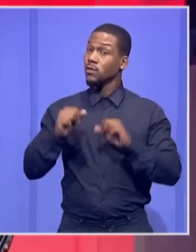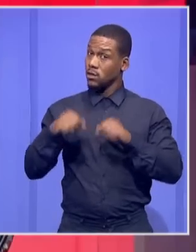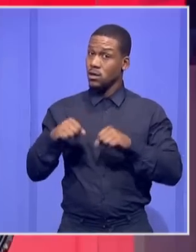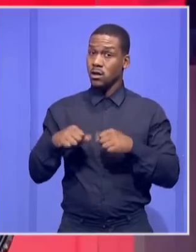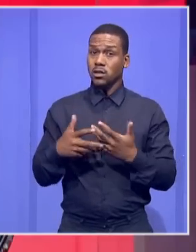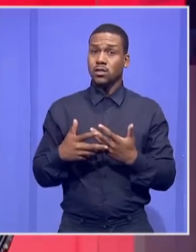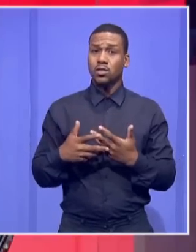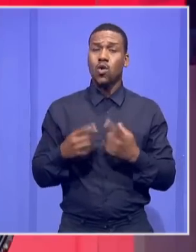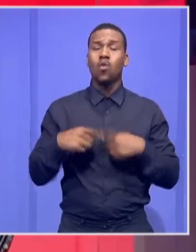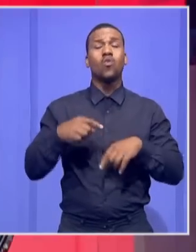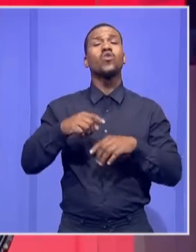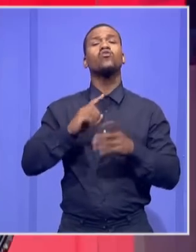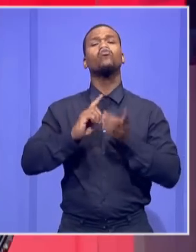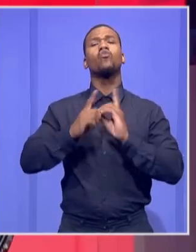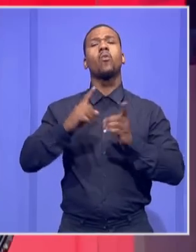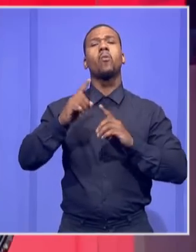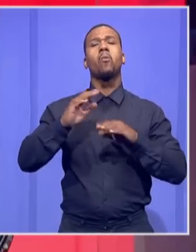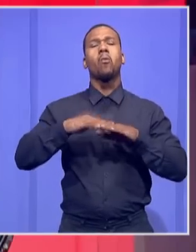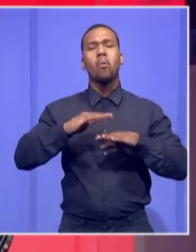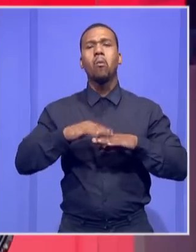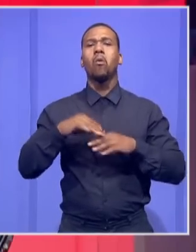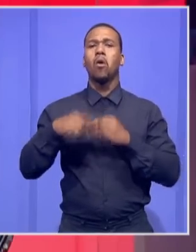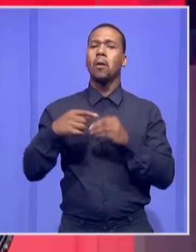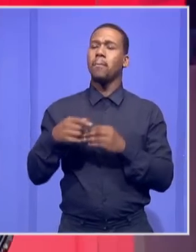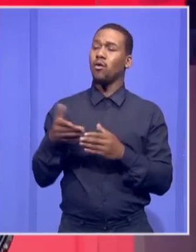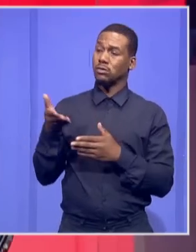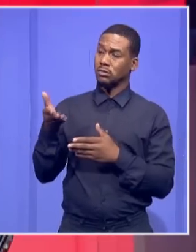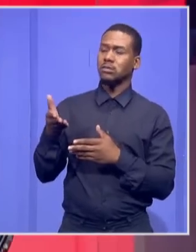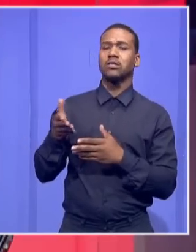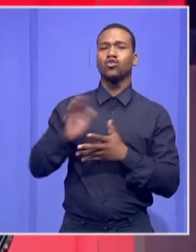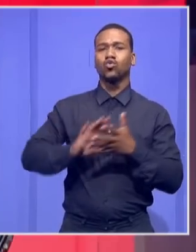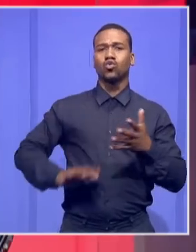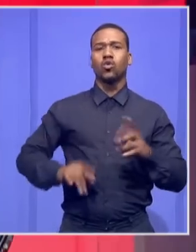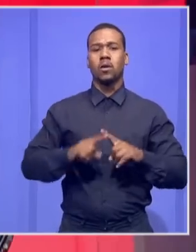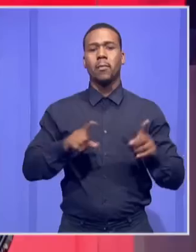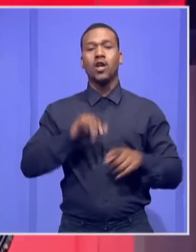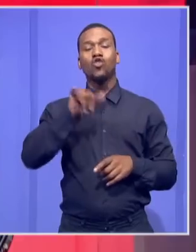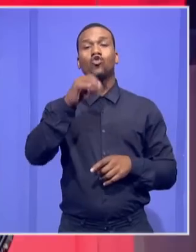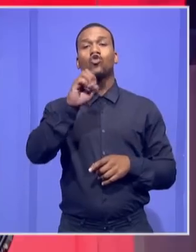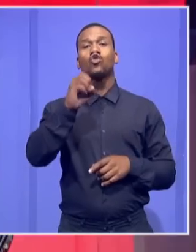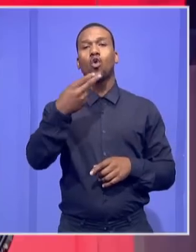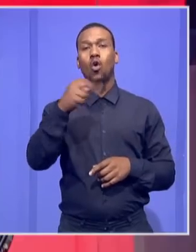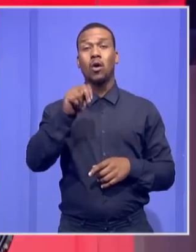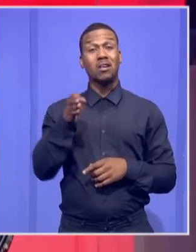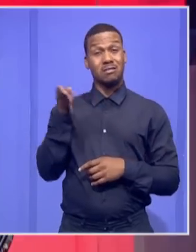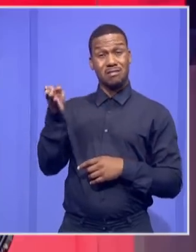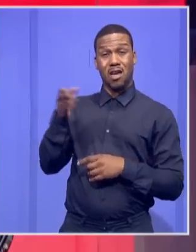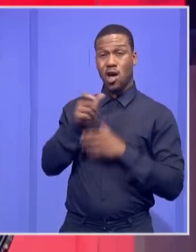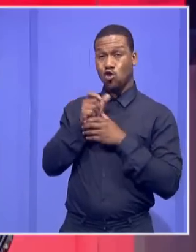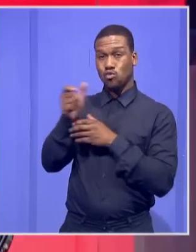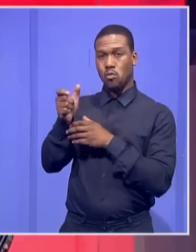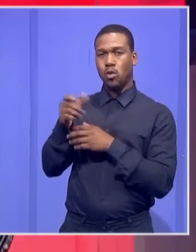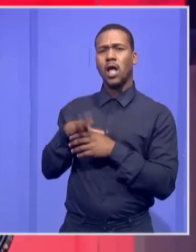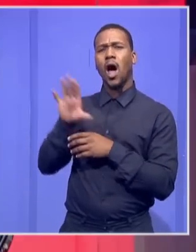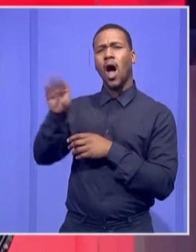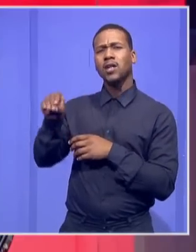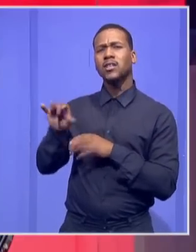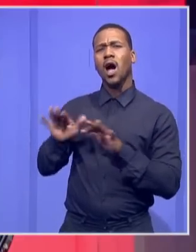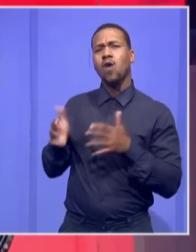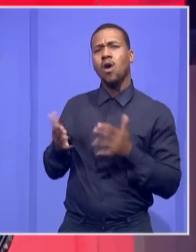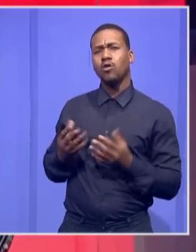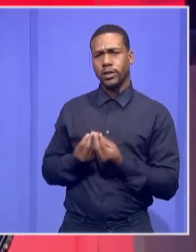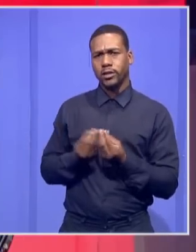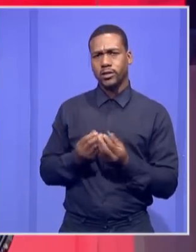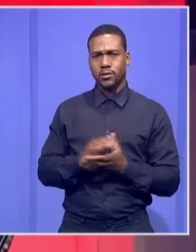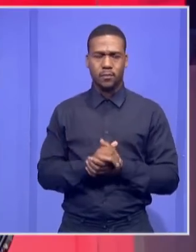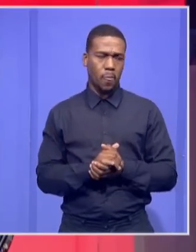But what's so nice is we've got John Bevir, who is there. So let's chat to him and find out how things are panning out there. Good morning, John. Tell us